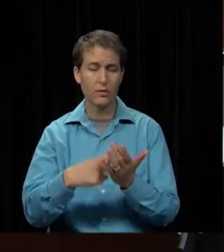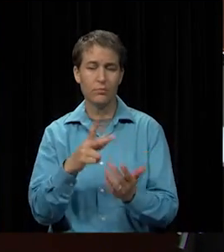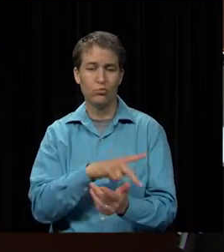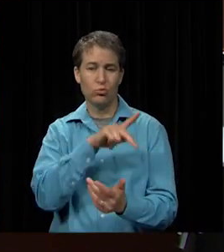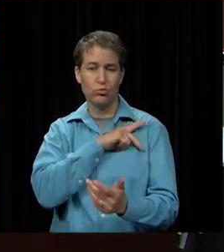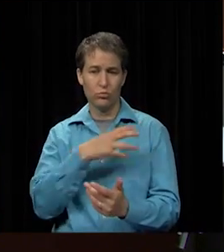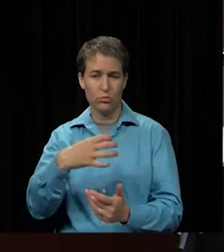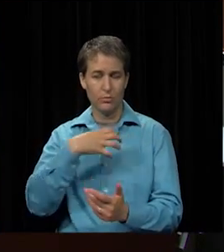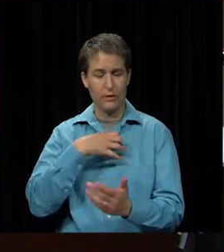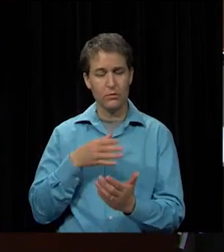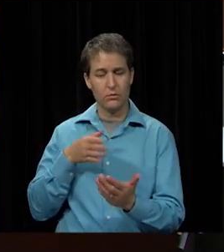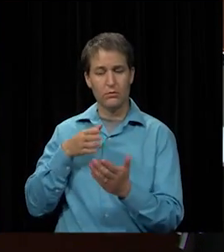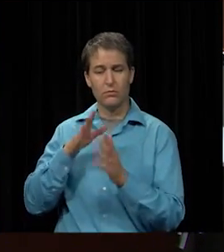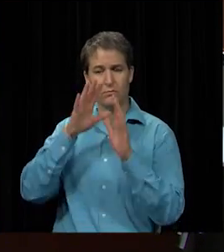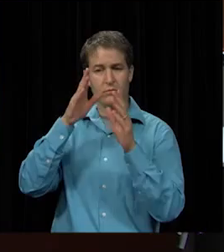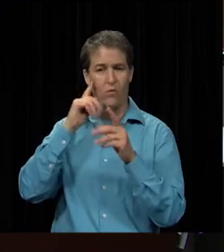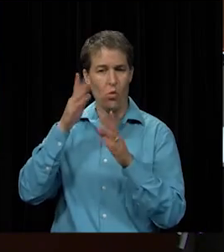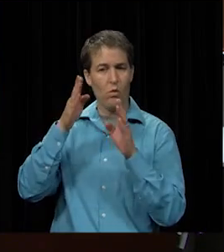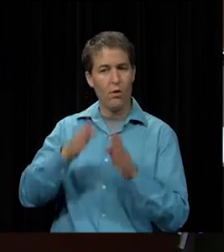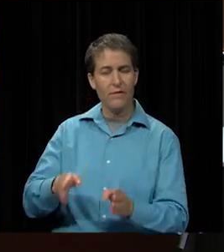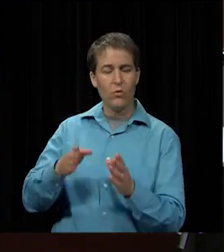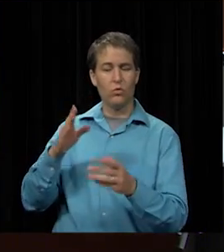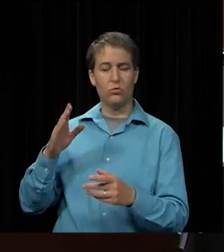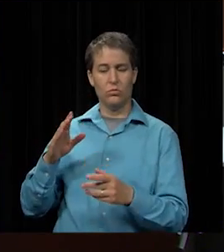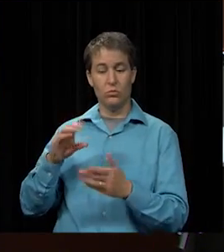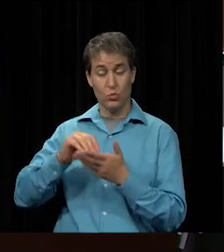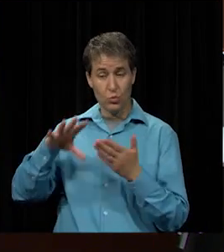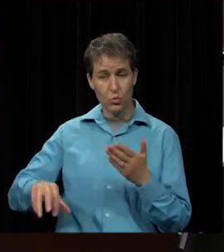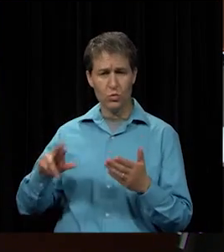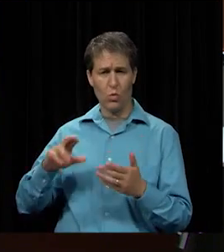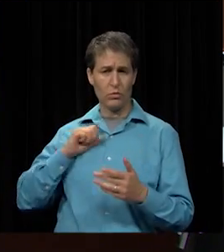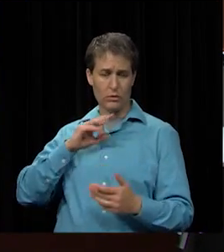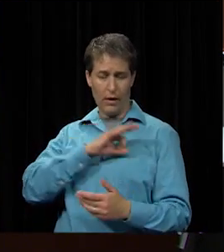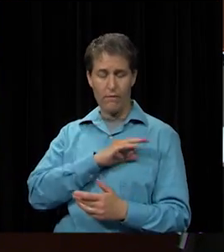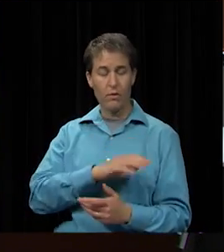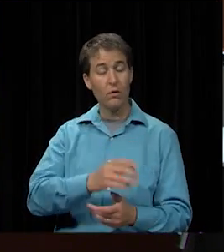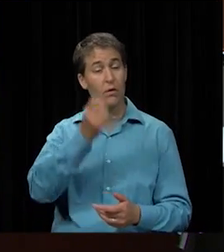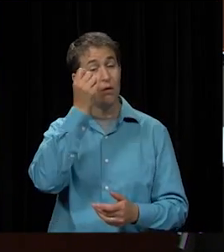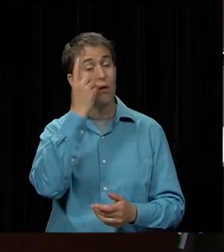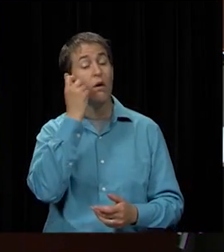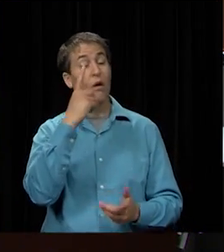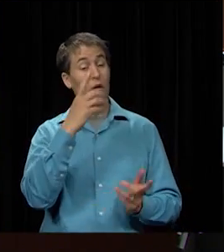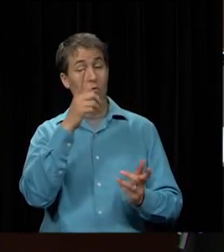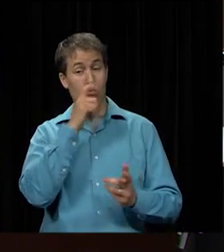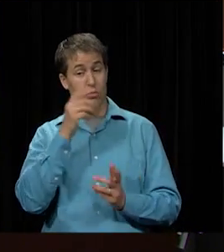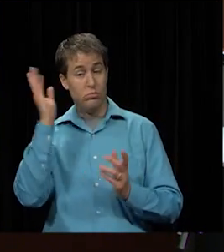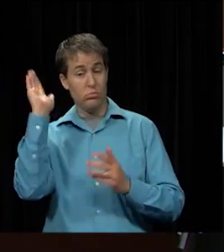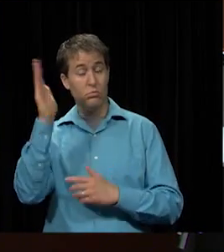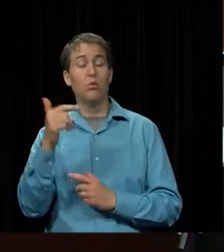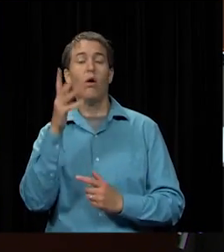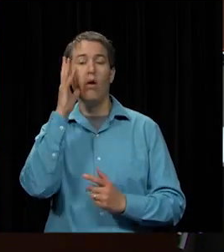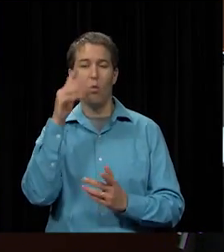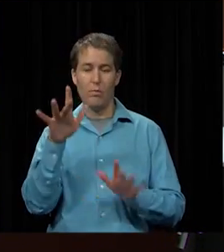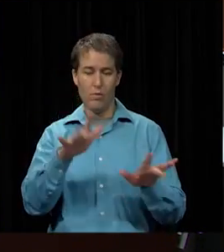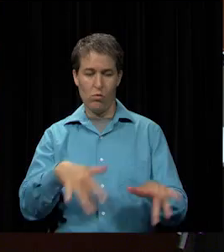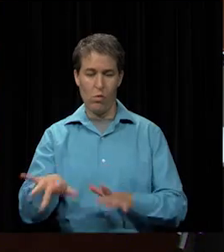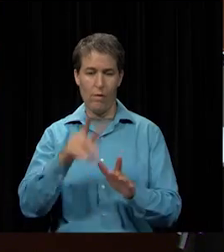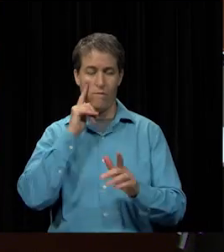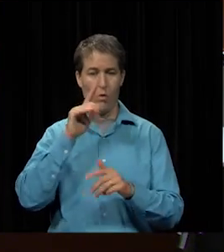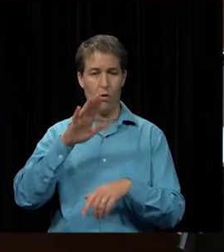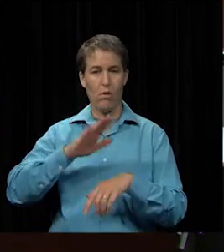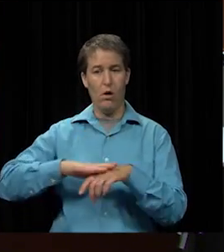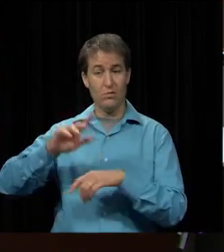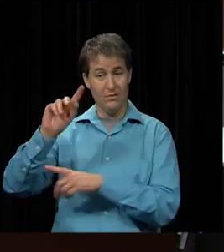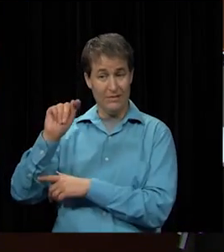involving individual staff members or students. Those speaking are advised that public comments are videotaped recorded for broadcast on the district's